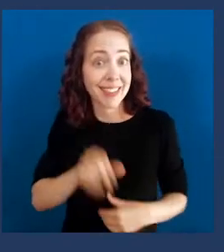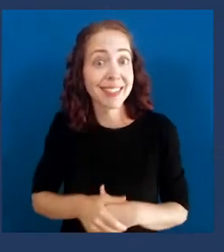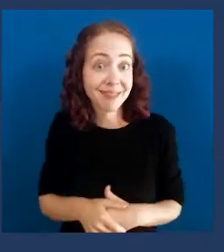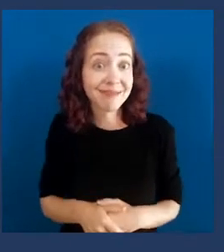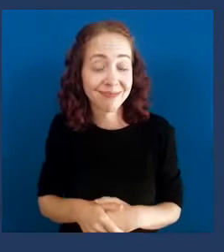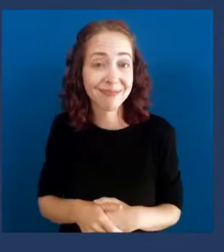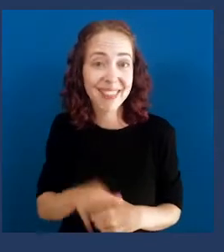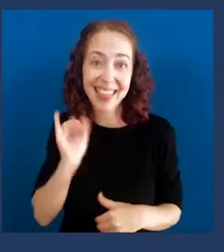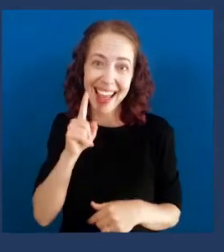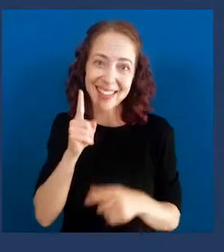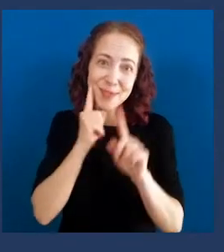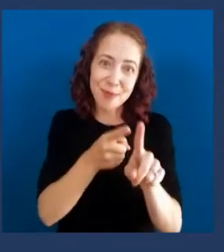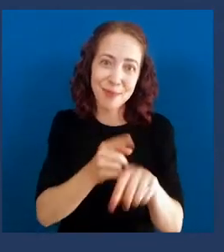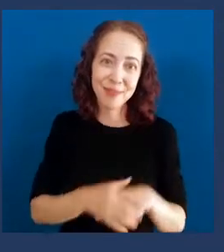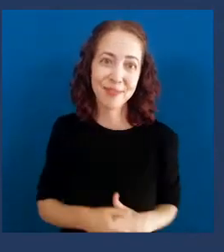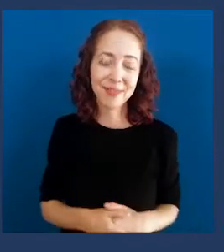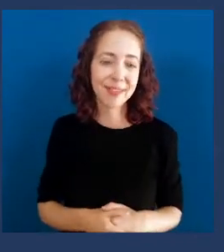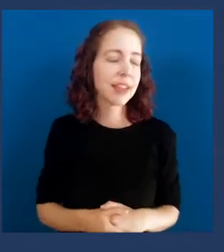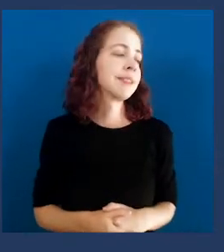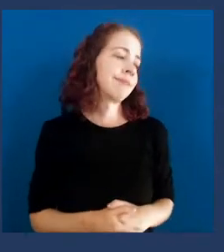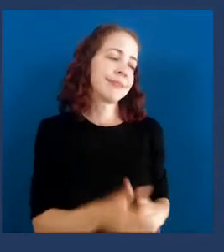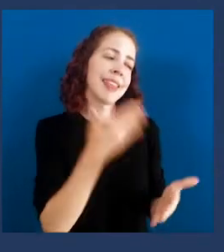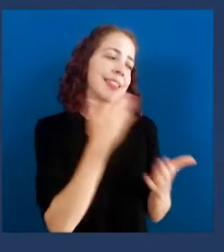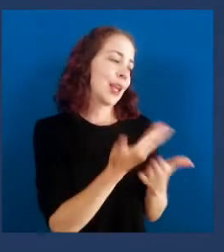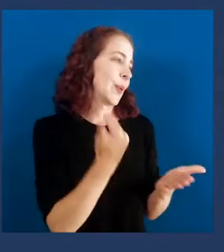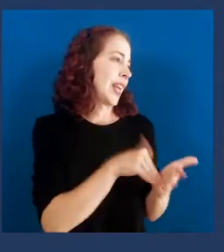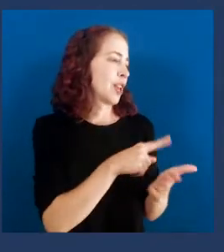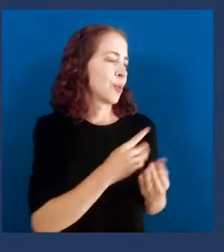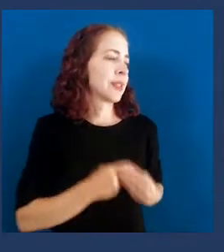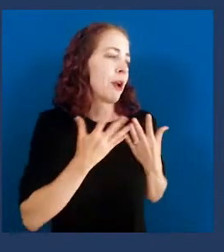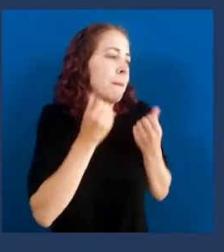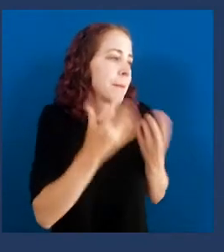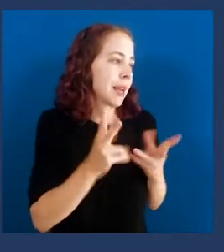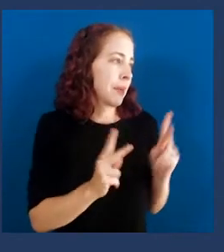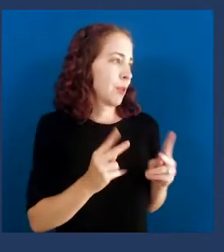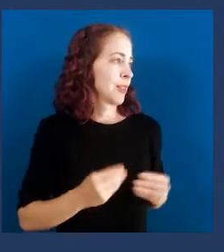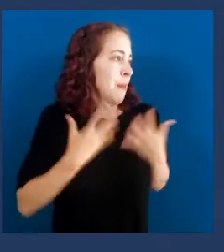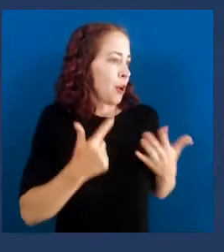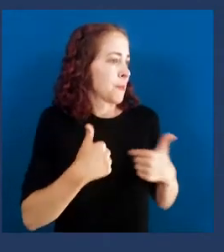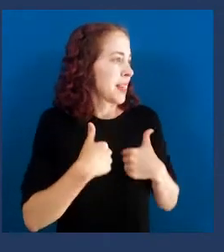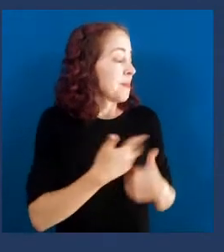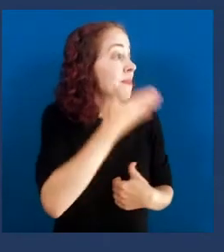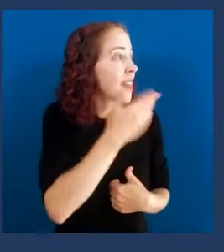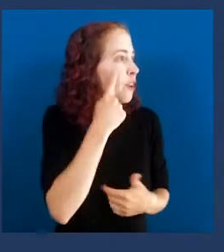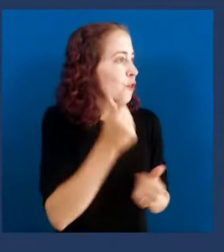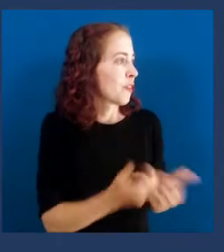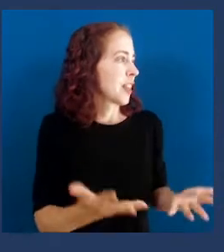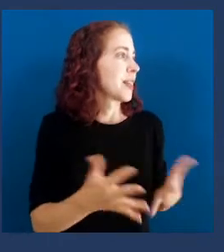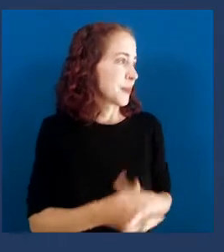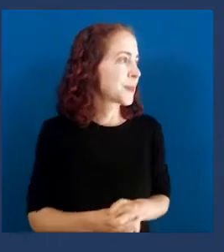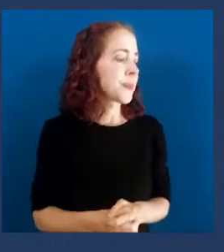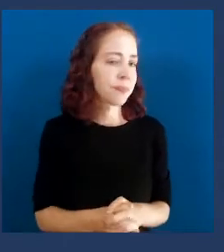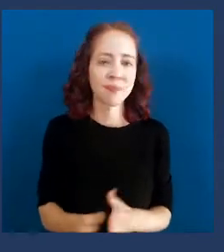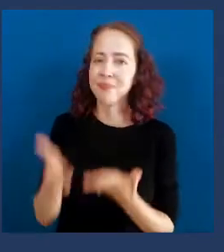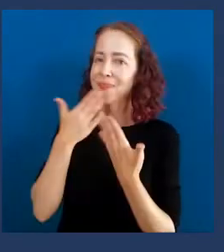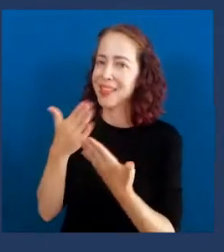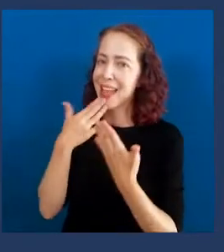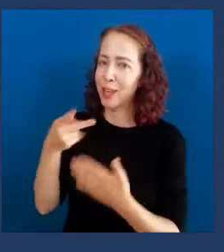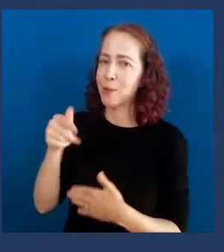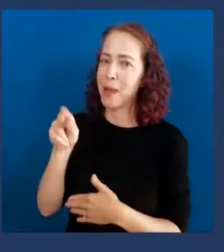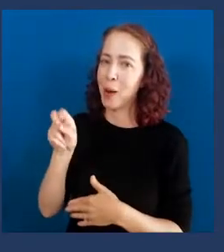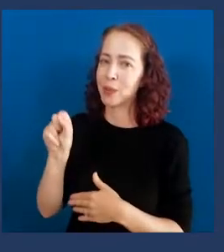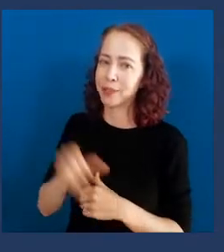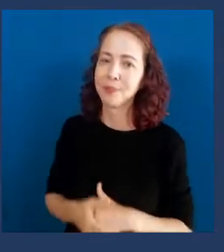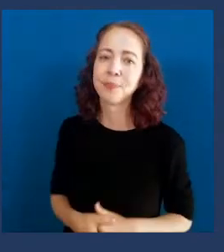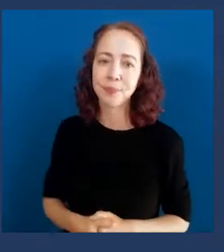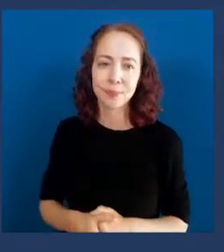want. Agreed. Hey, Michael, I just want to say thank you one more time. You inspire so many people. You inspire me. Well, thanks for everything, Michael. Thank you. Thank you